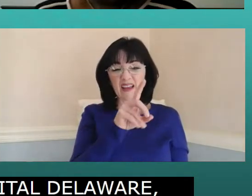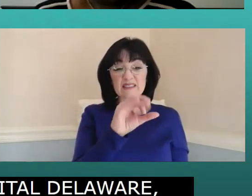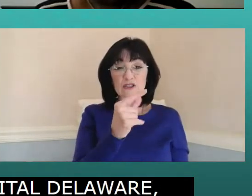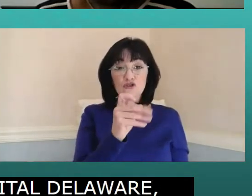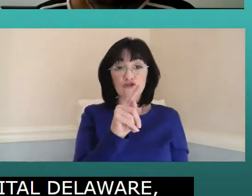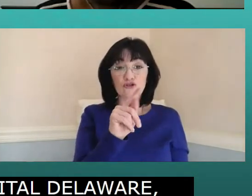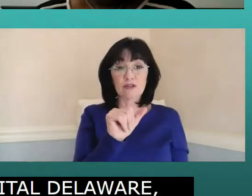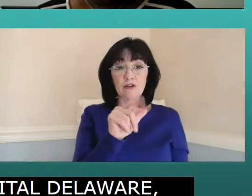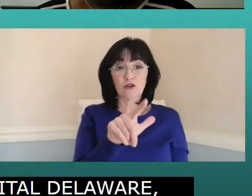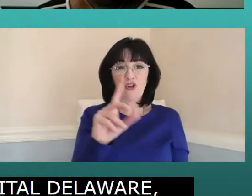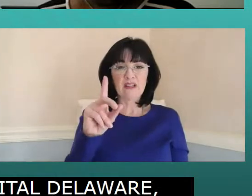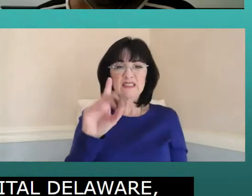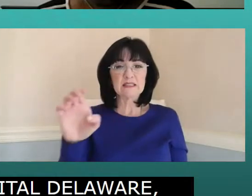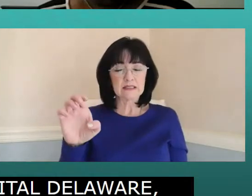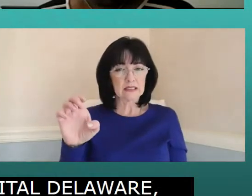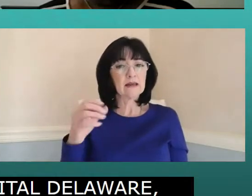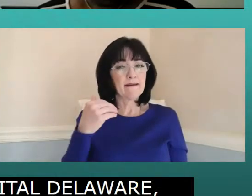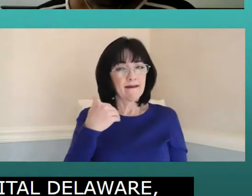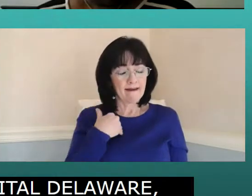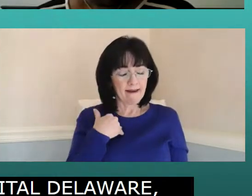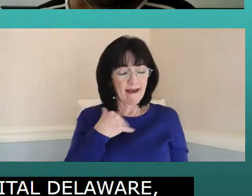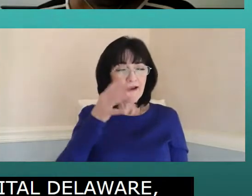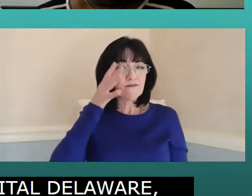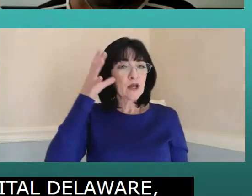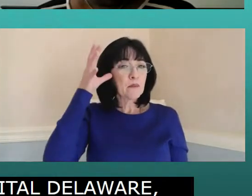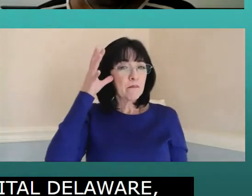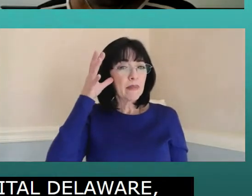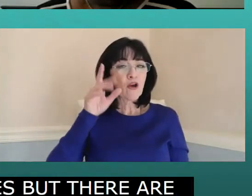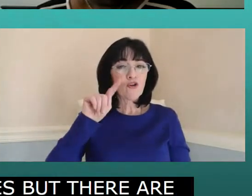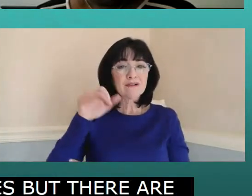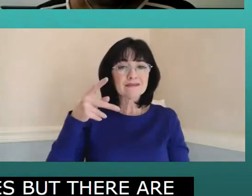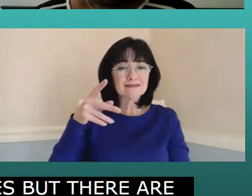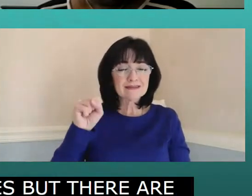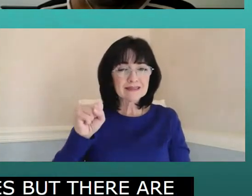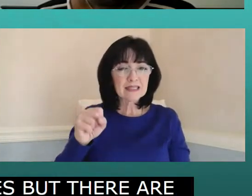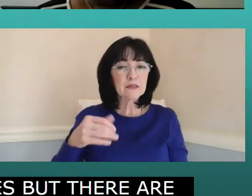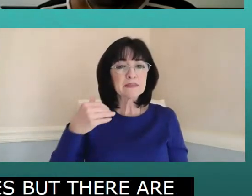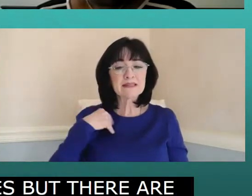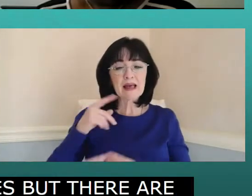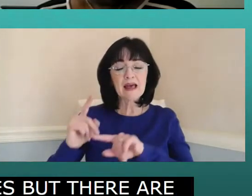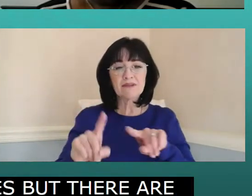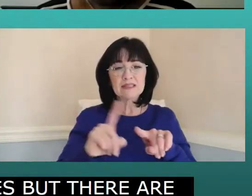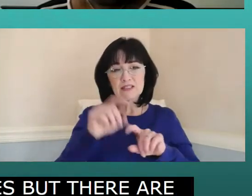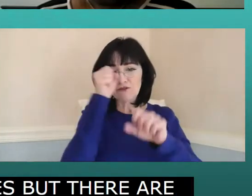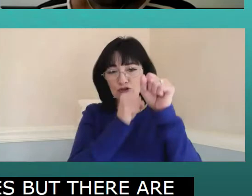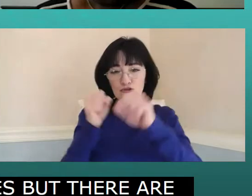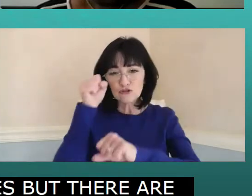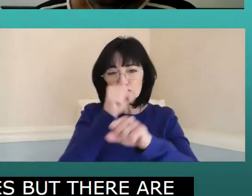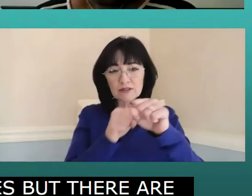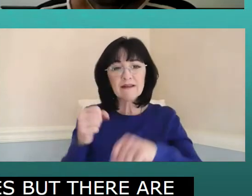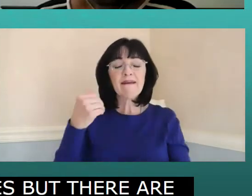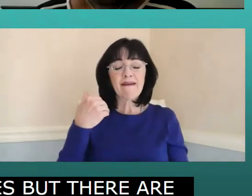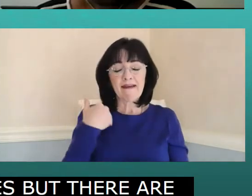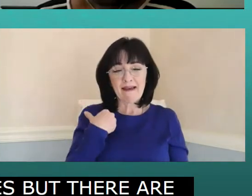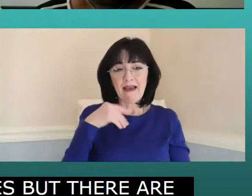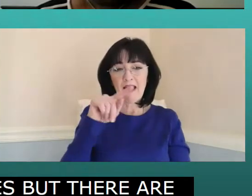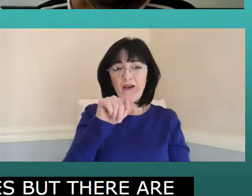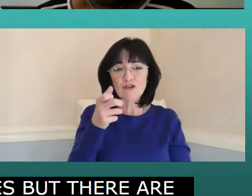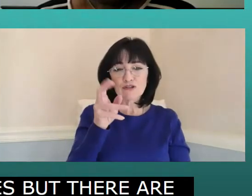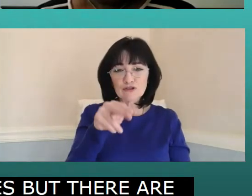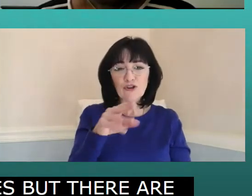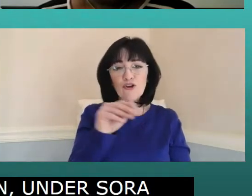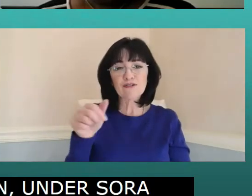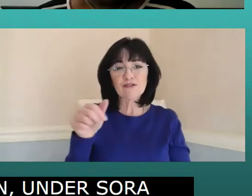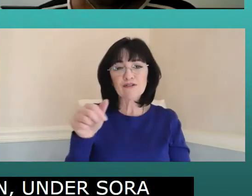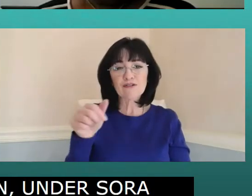there also are parent tips and strategies under Zern, under SORA, that you can take a look at, as